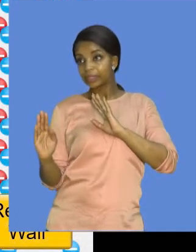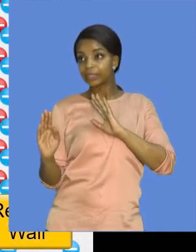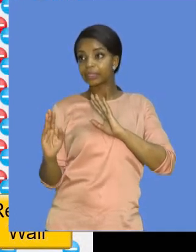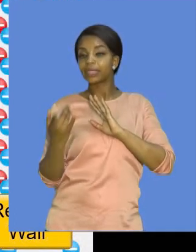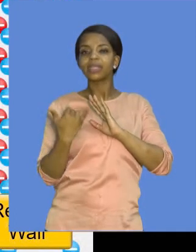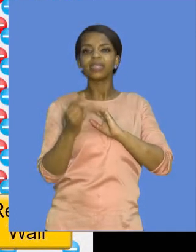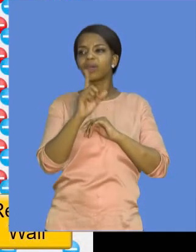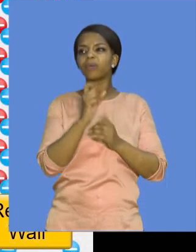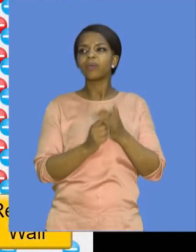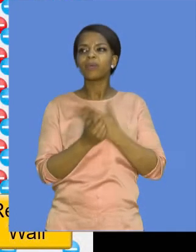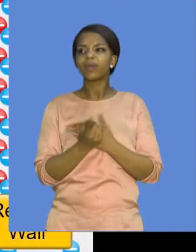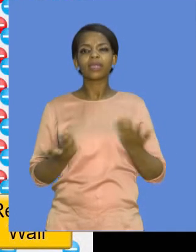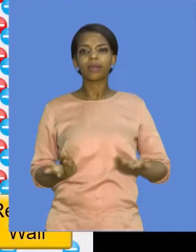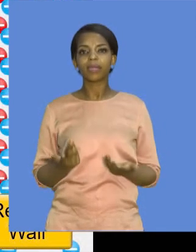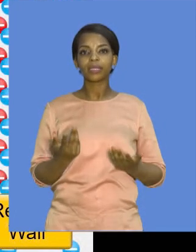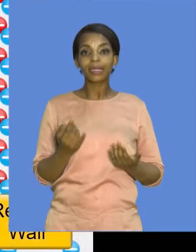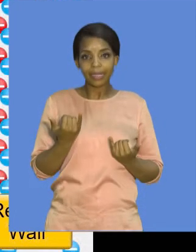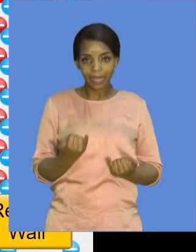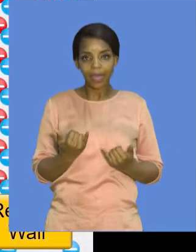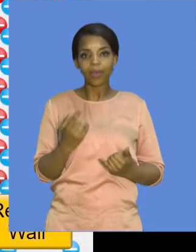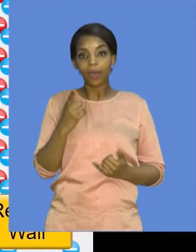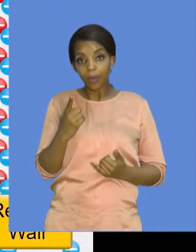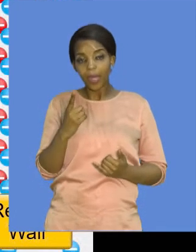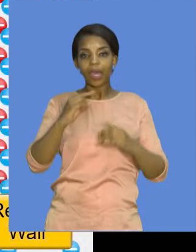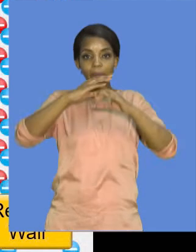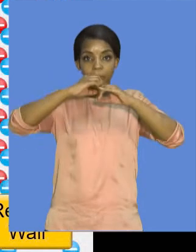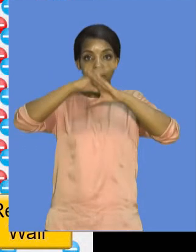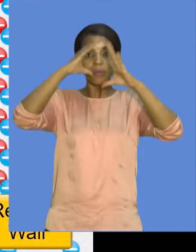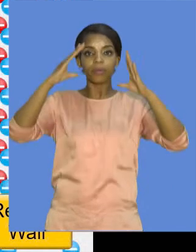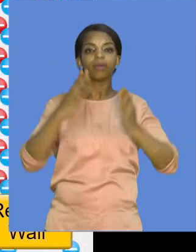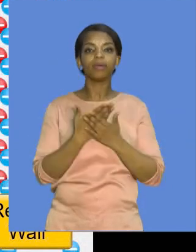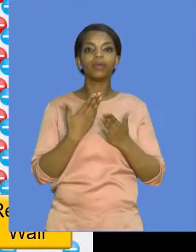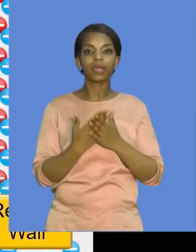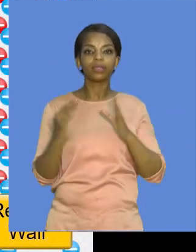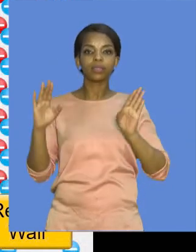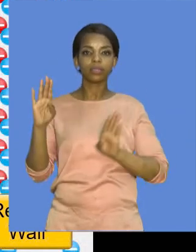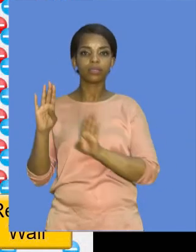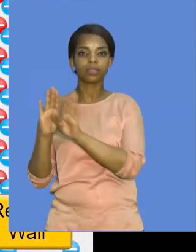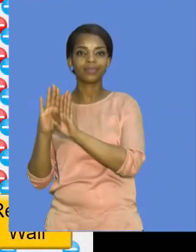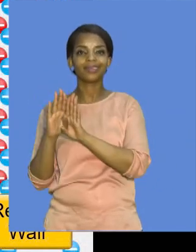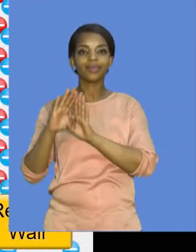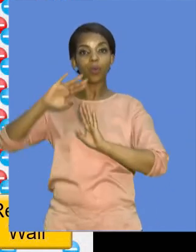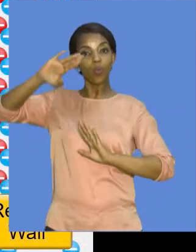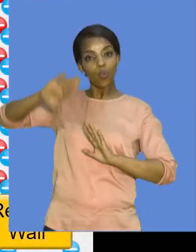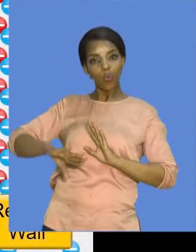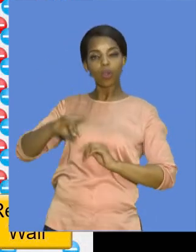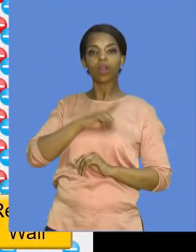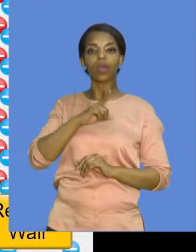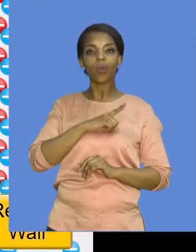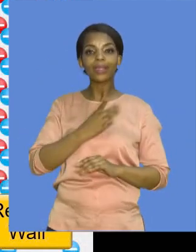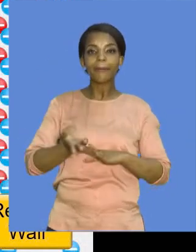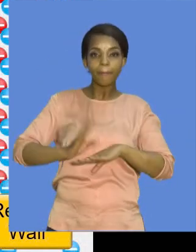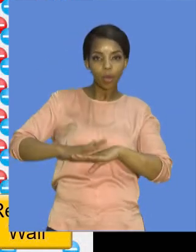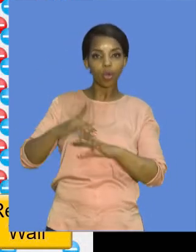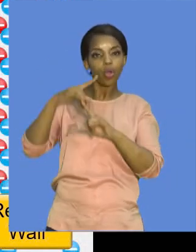Now, look at what happens. Now the balloon can stick onto the wall, okay, because it has acquired excess negative charge. It means